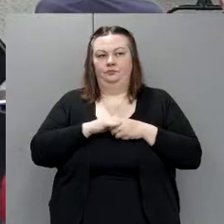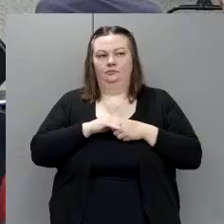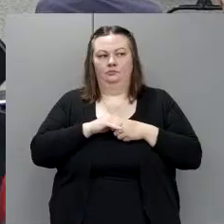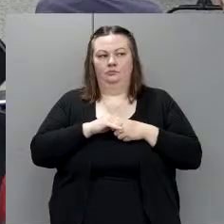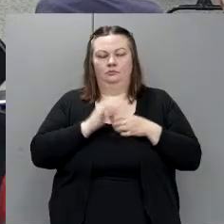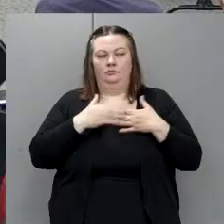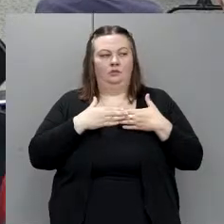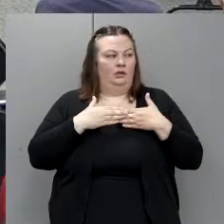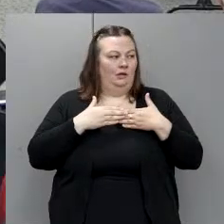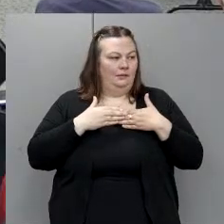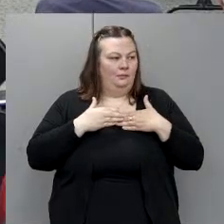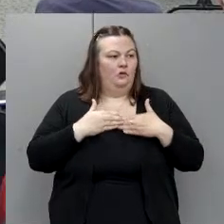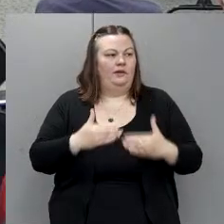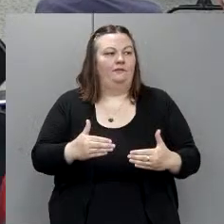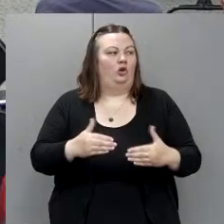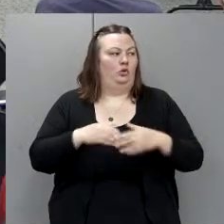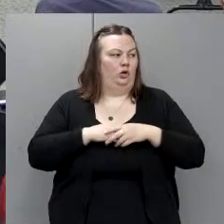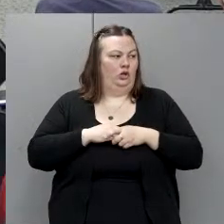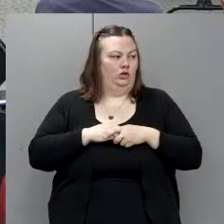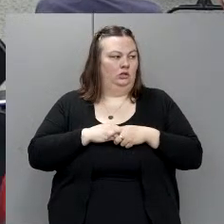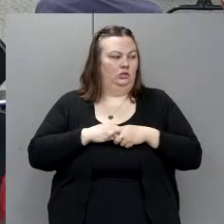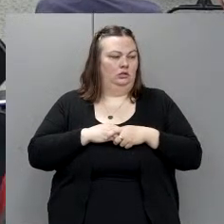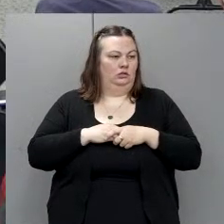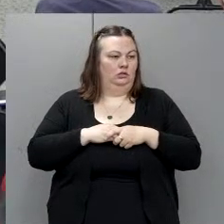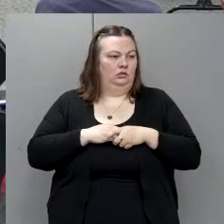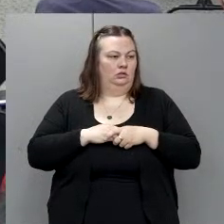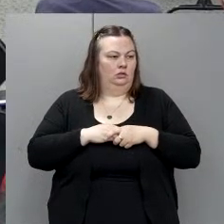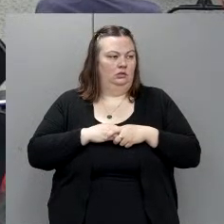Moving forward. Yeah.